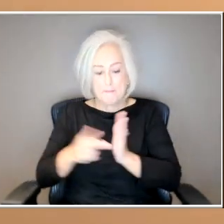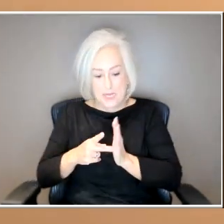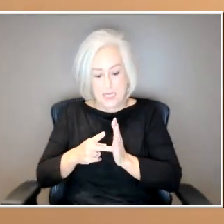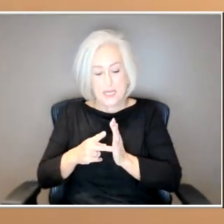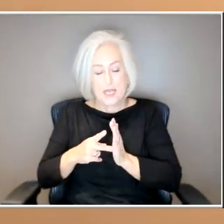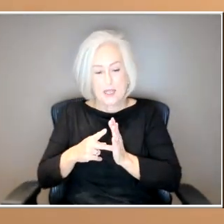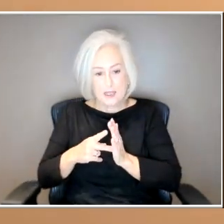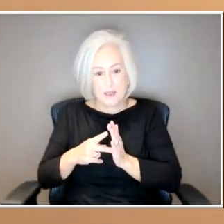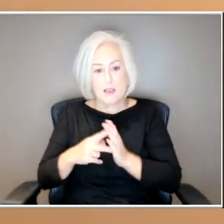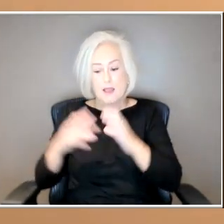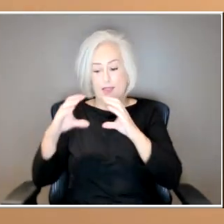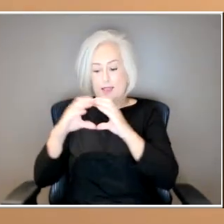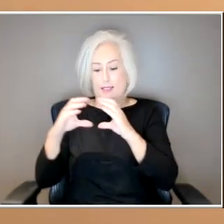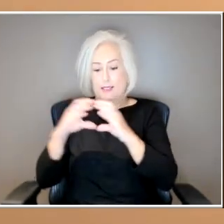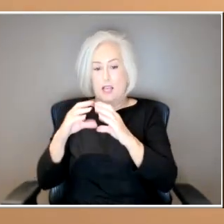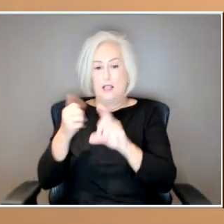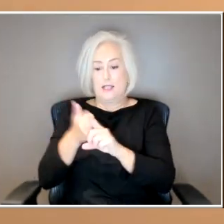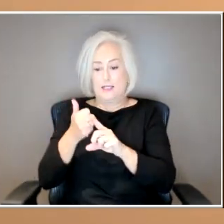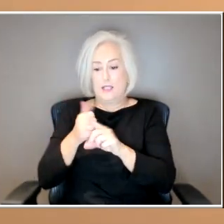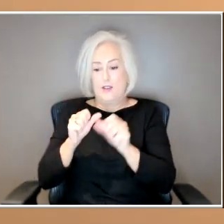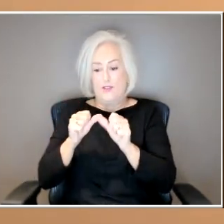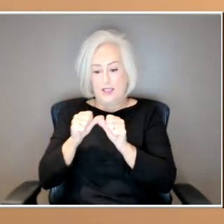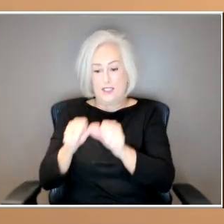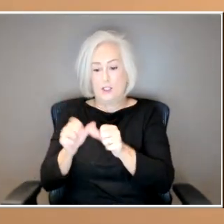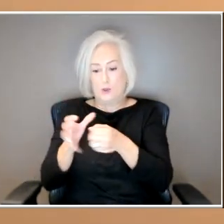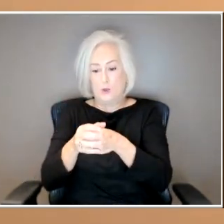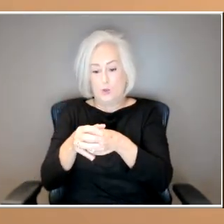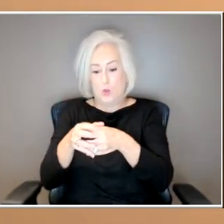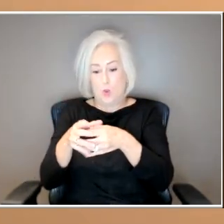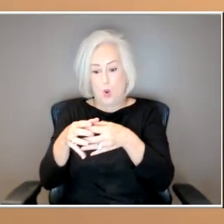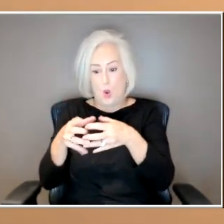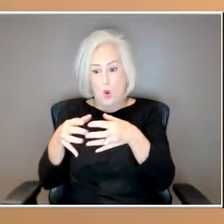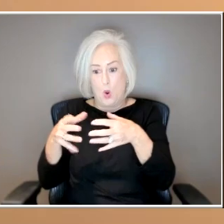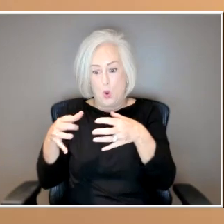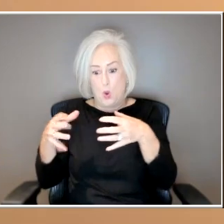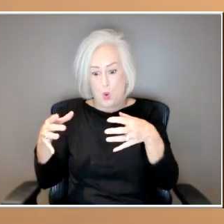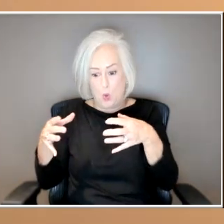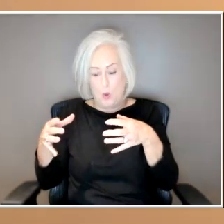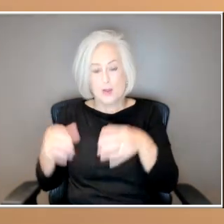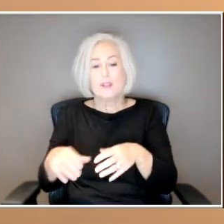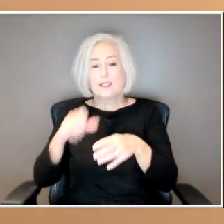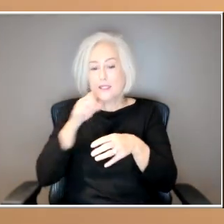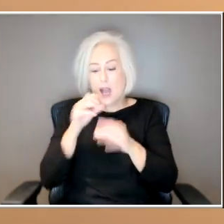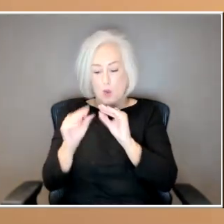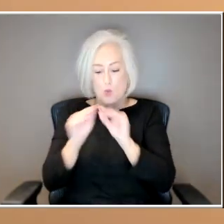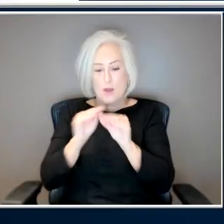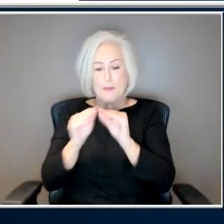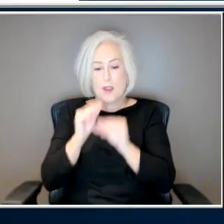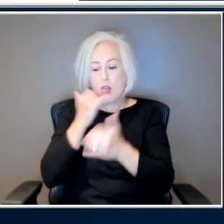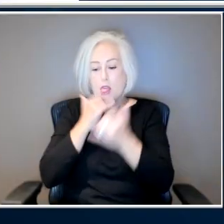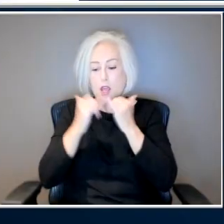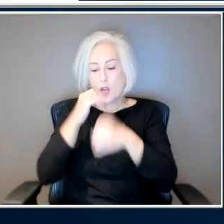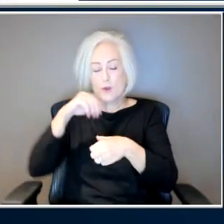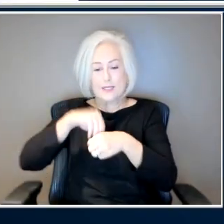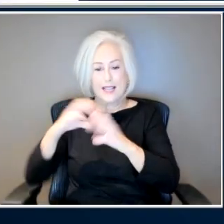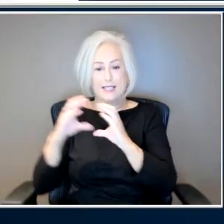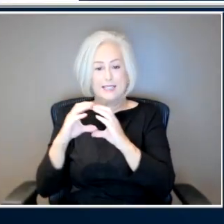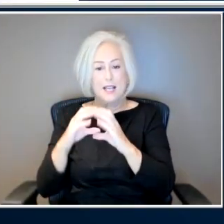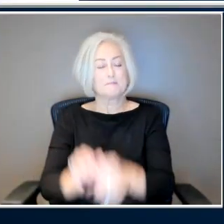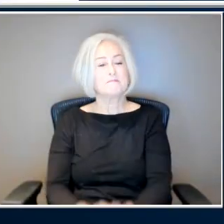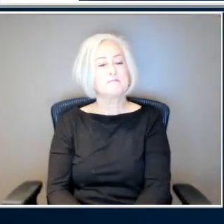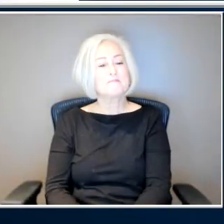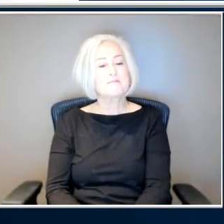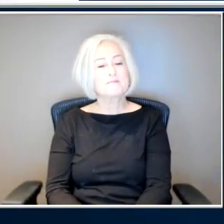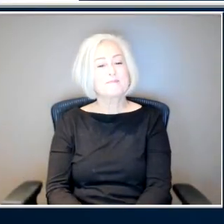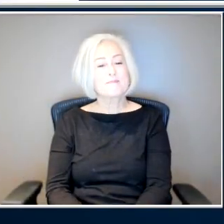having cells that continue to grow rather than having those genes that repair the little errors that come up. Dr. Larson, what's the big